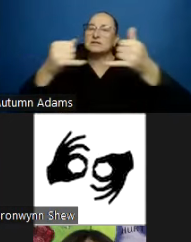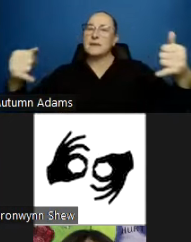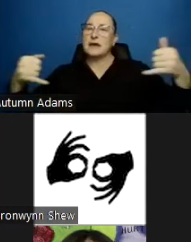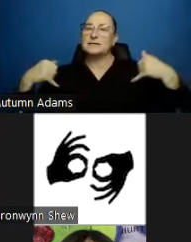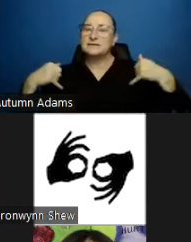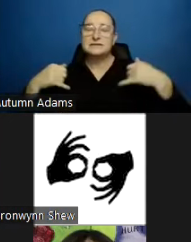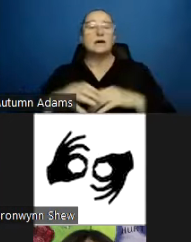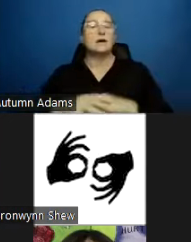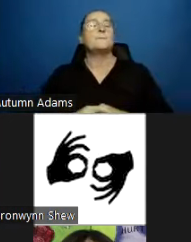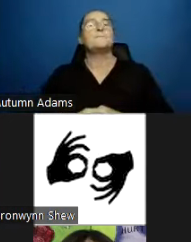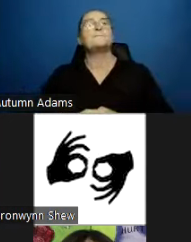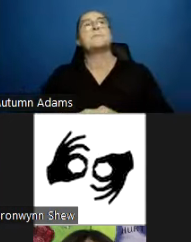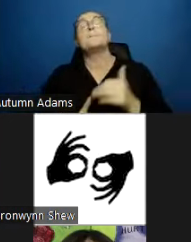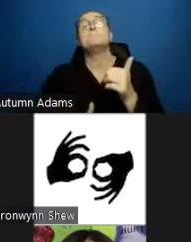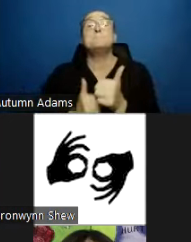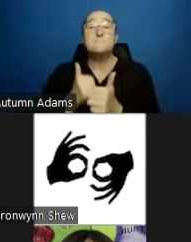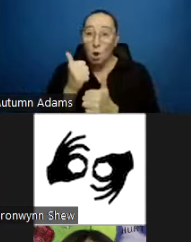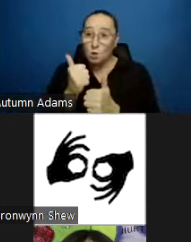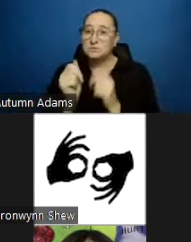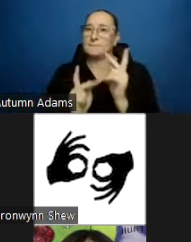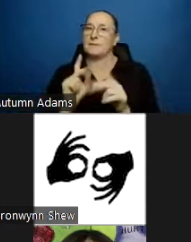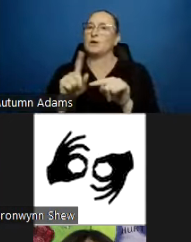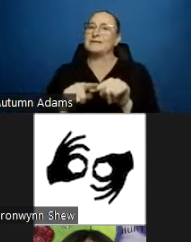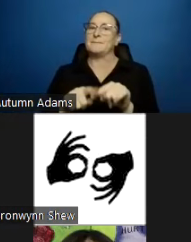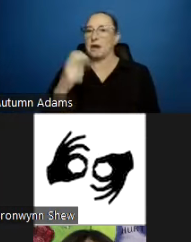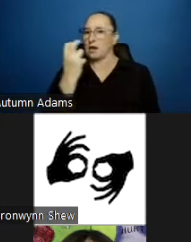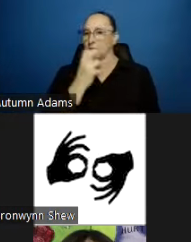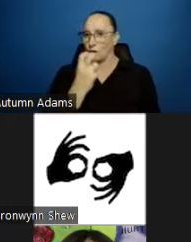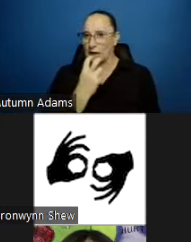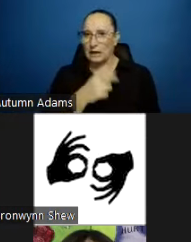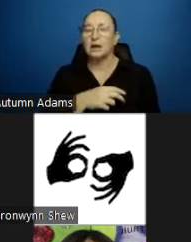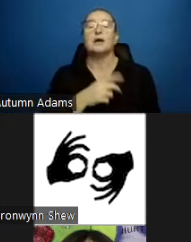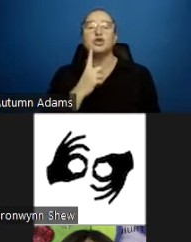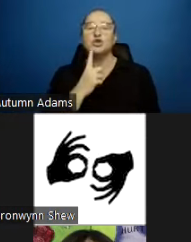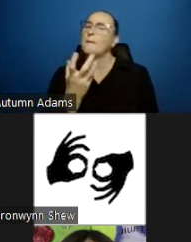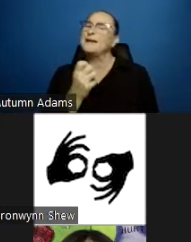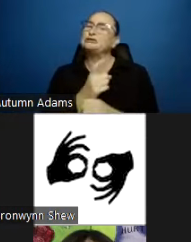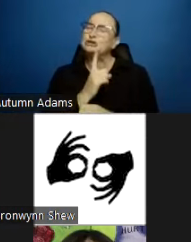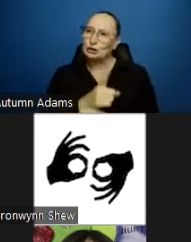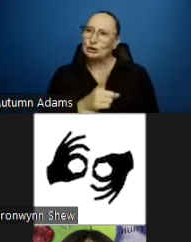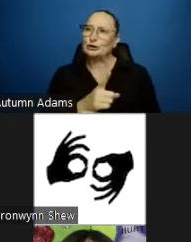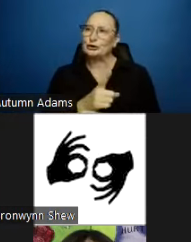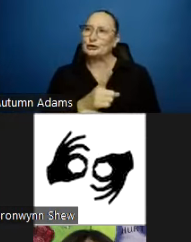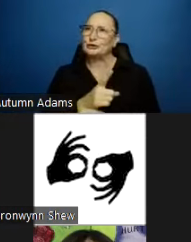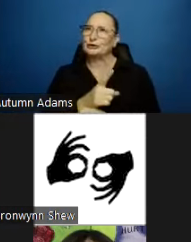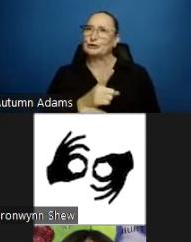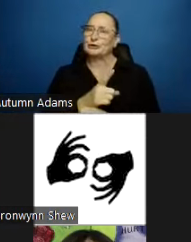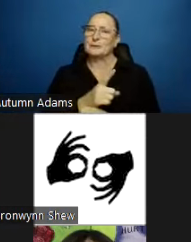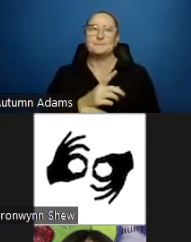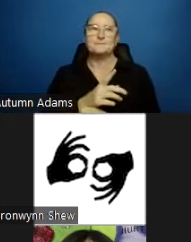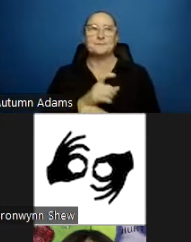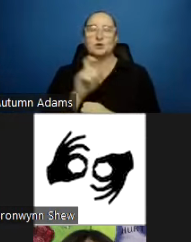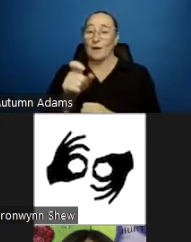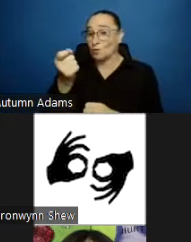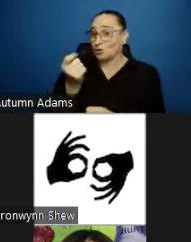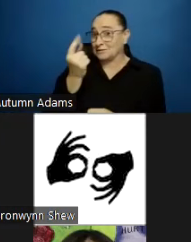Most people that depend on lip reading, you want to make sure that you have to understand that a